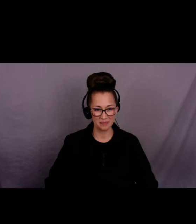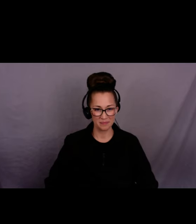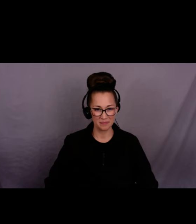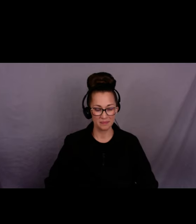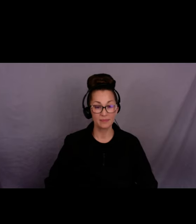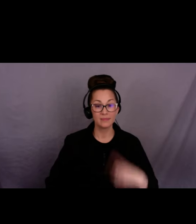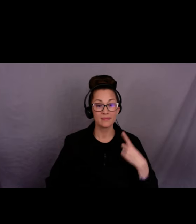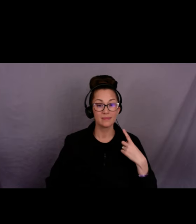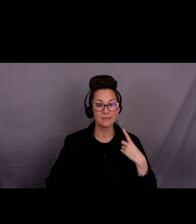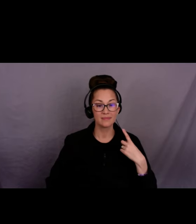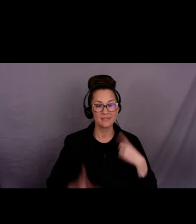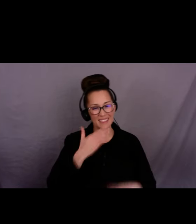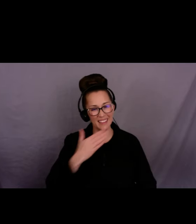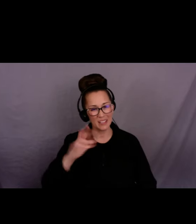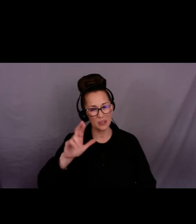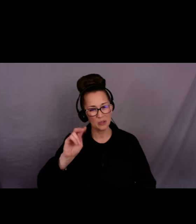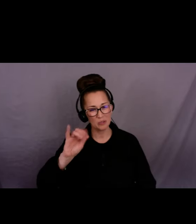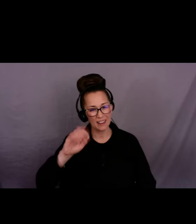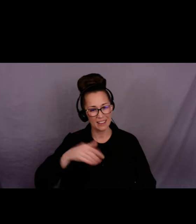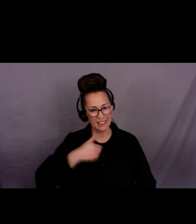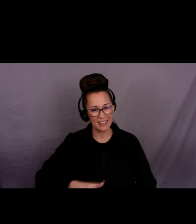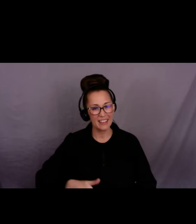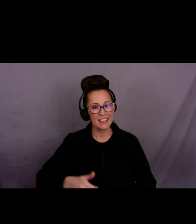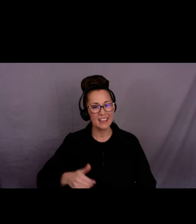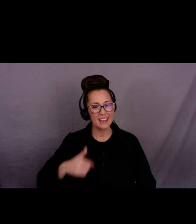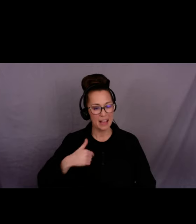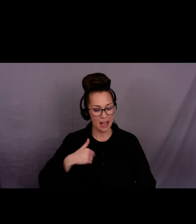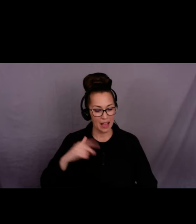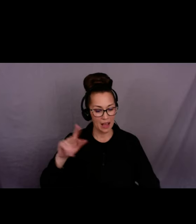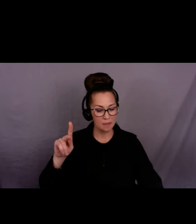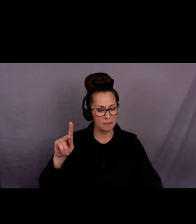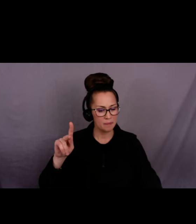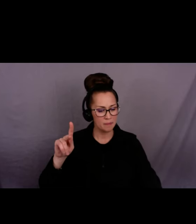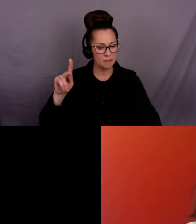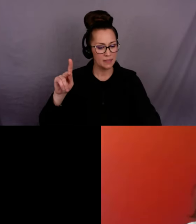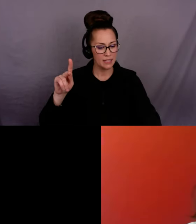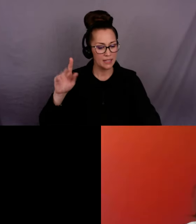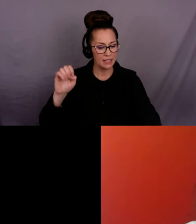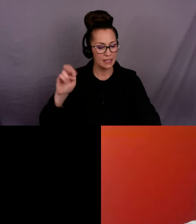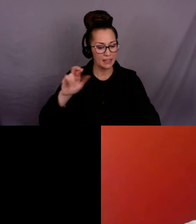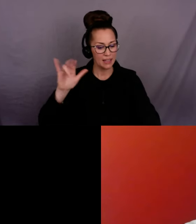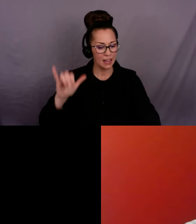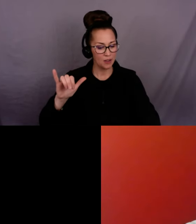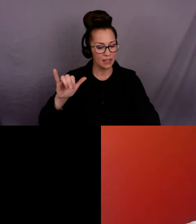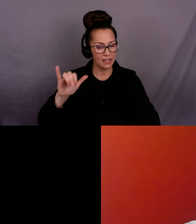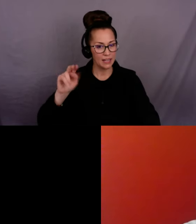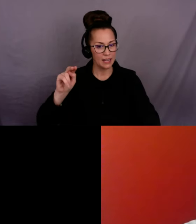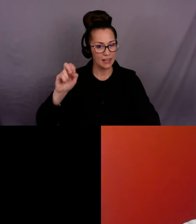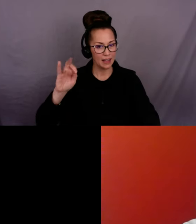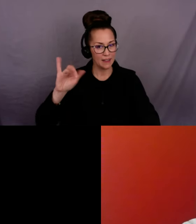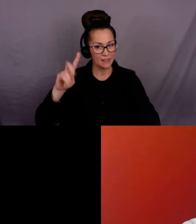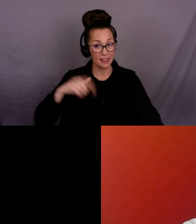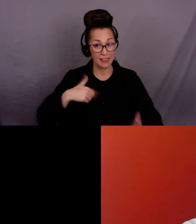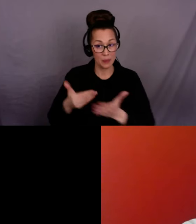Thank you, Ronnie. Hi, everyone. I'm Kerri Neifeld. I'm the new commissioner at OPWDD. And I emphasize new. I'm in